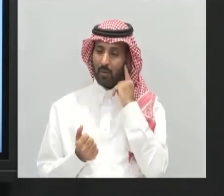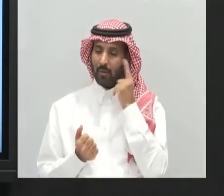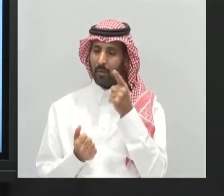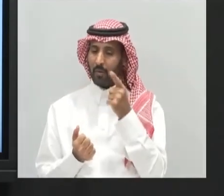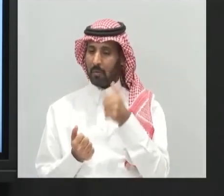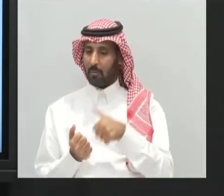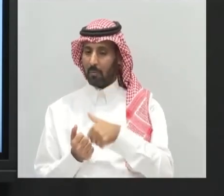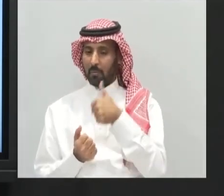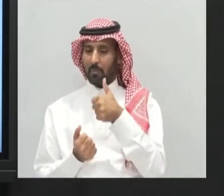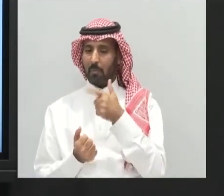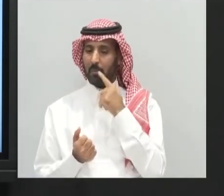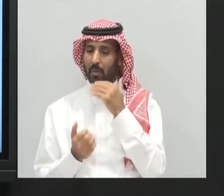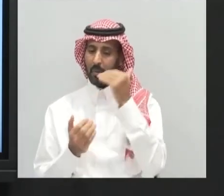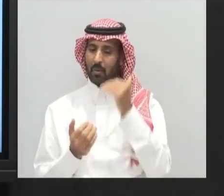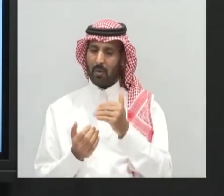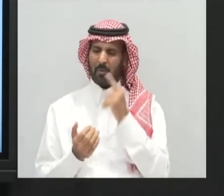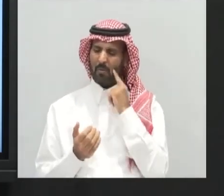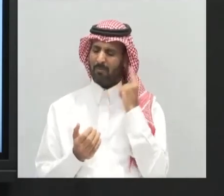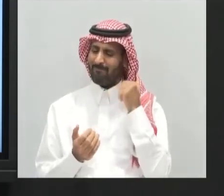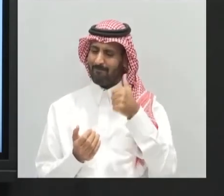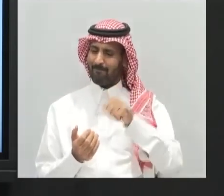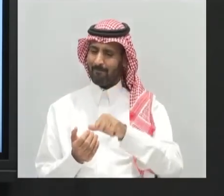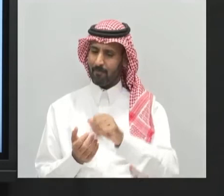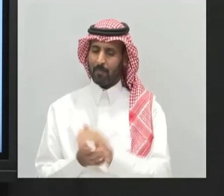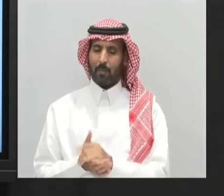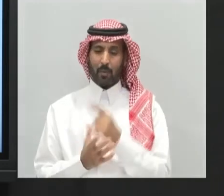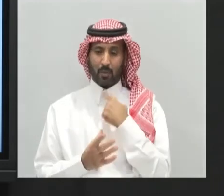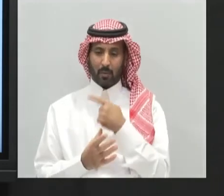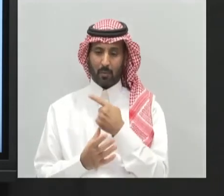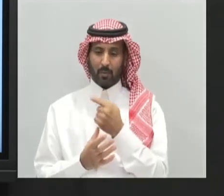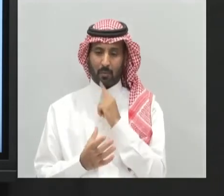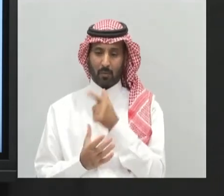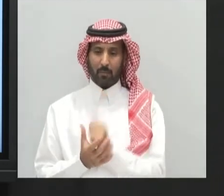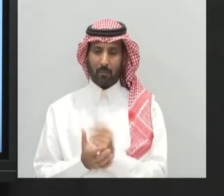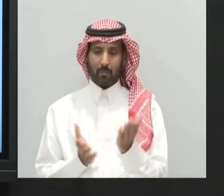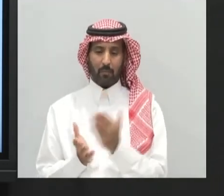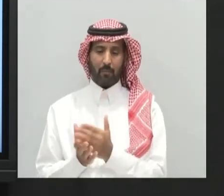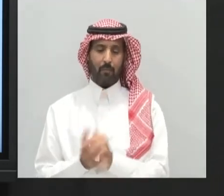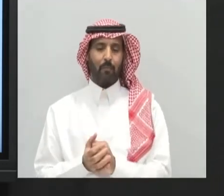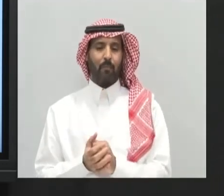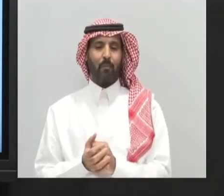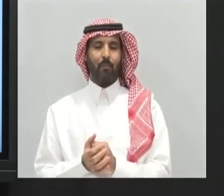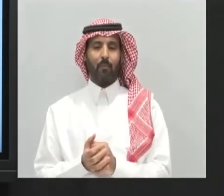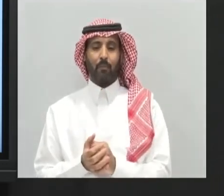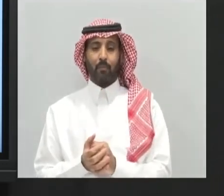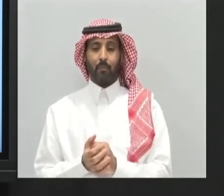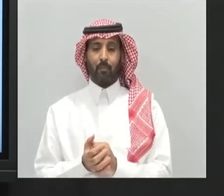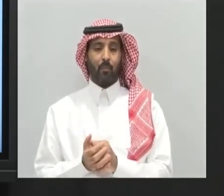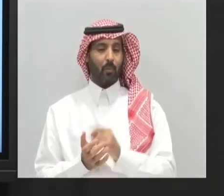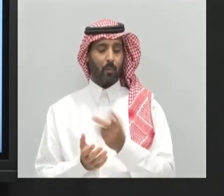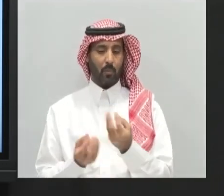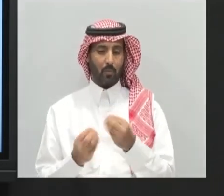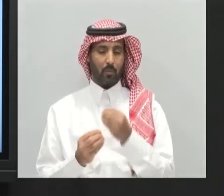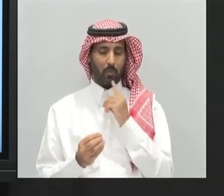something good, and some of them used when we hear bad or something bad. So let's just remind ourselves one